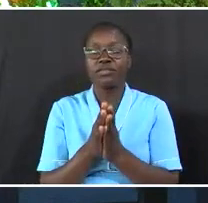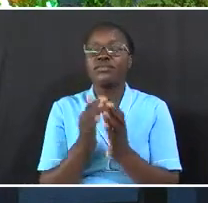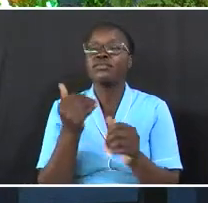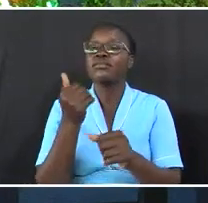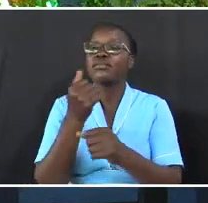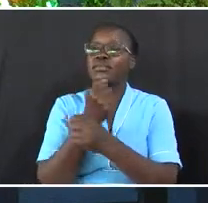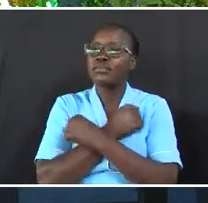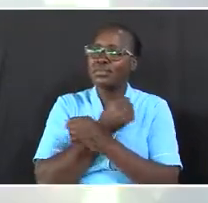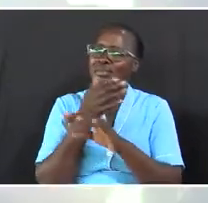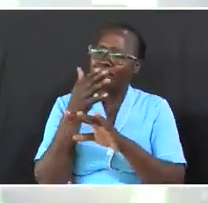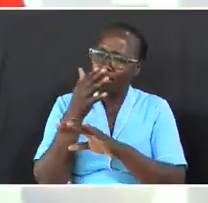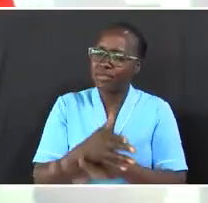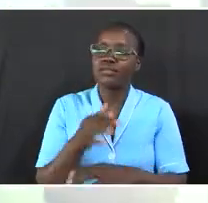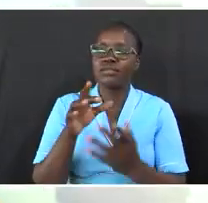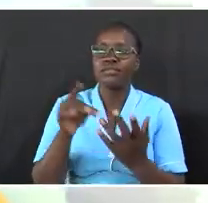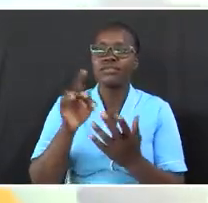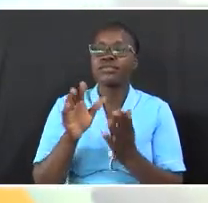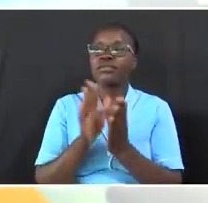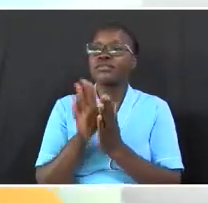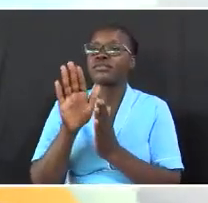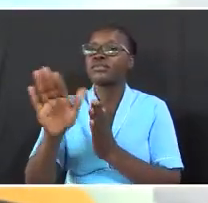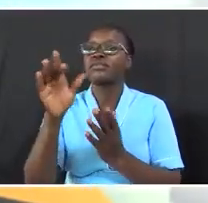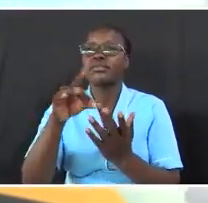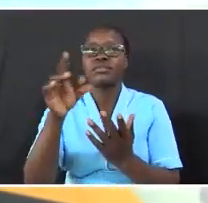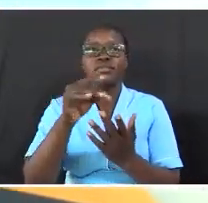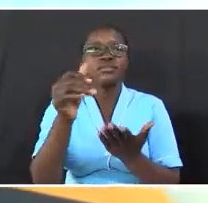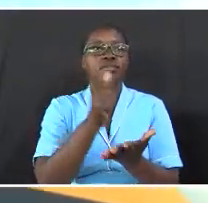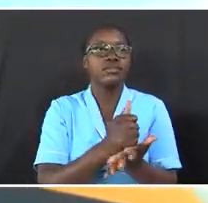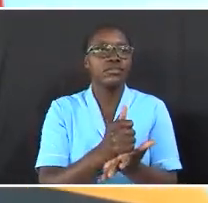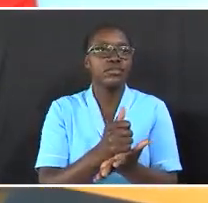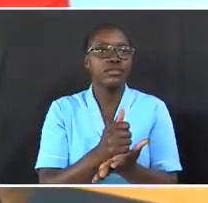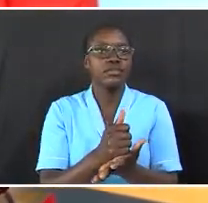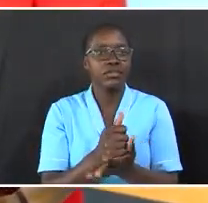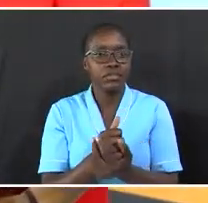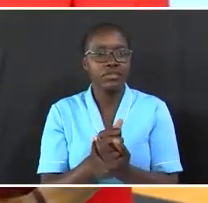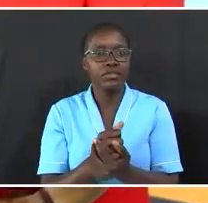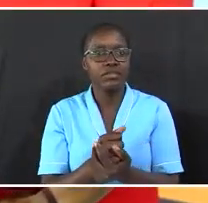our choices and their choices. Amen?